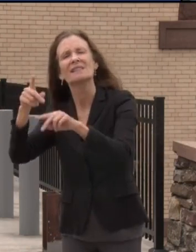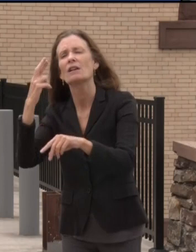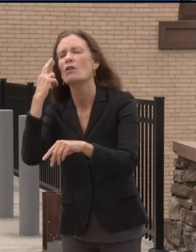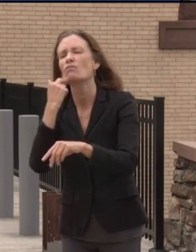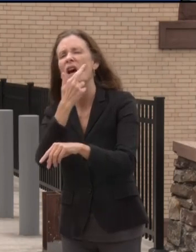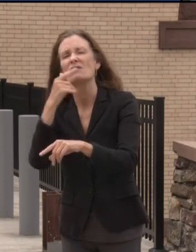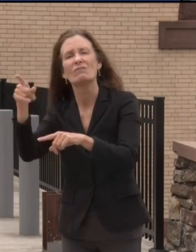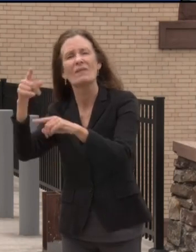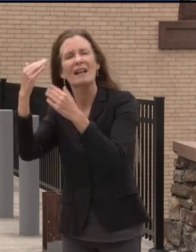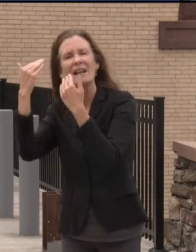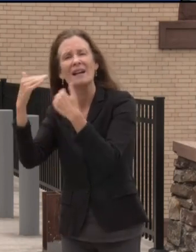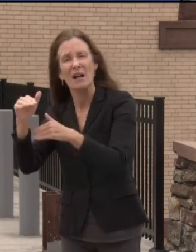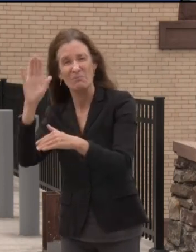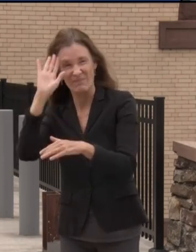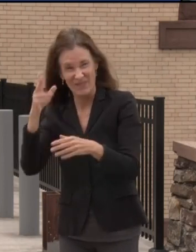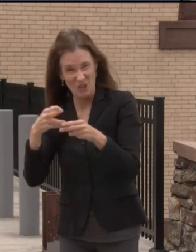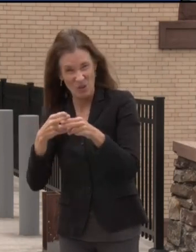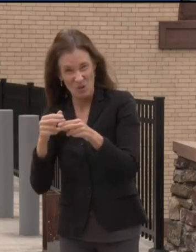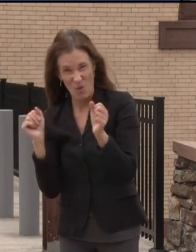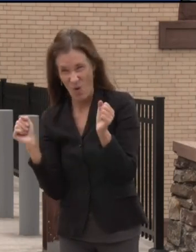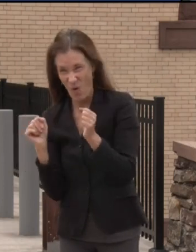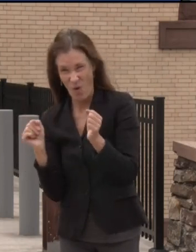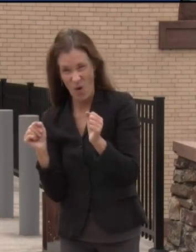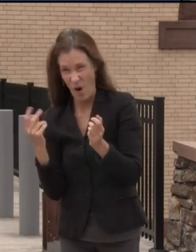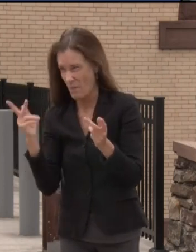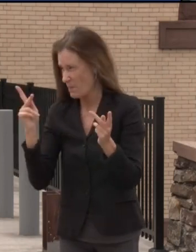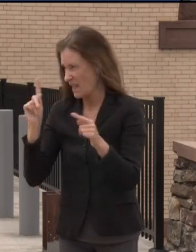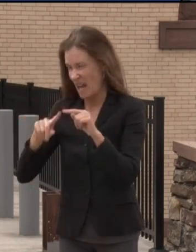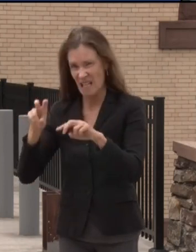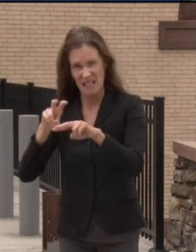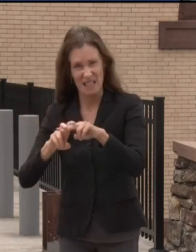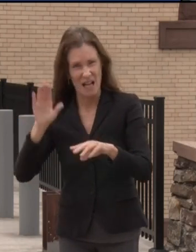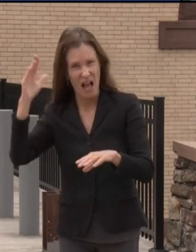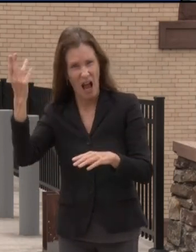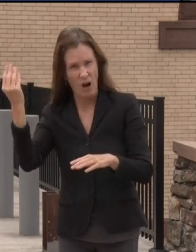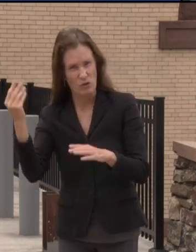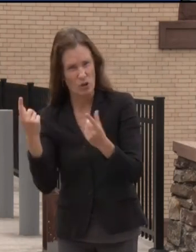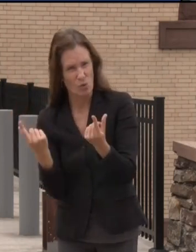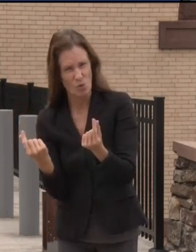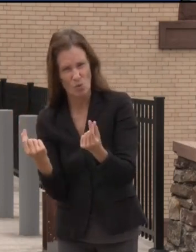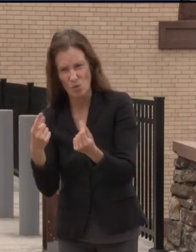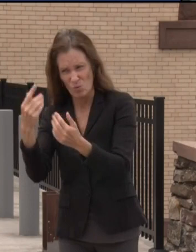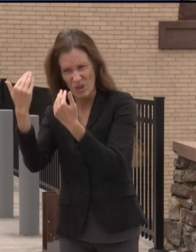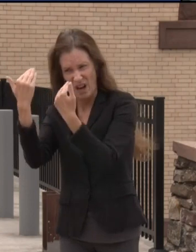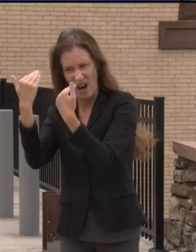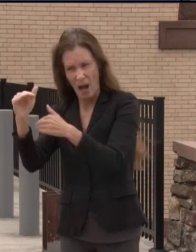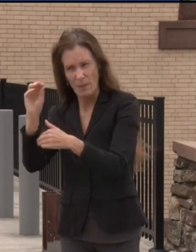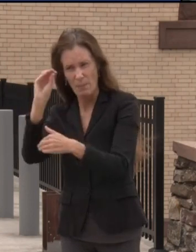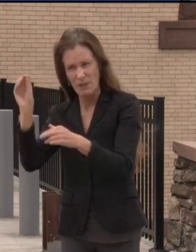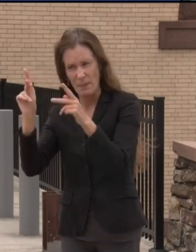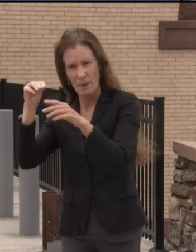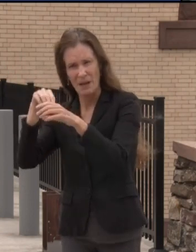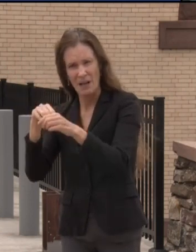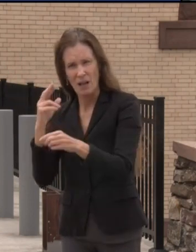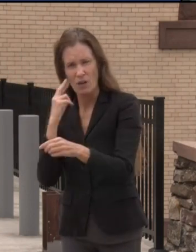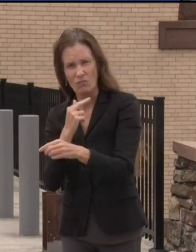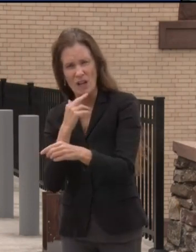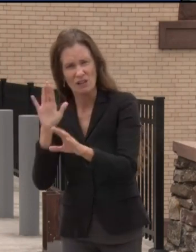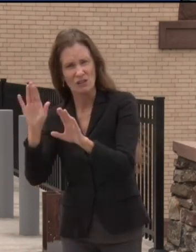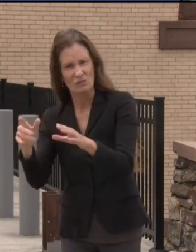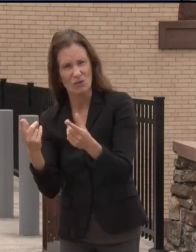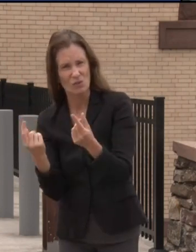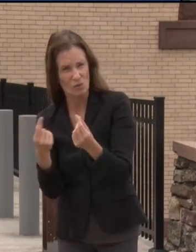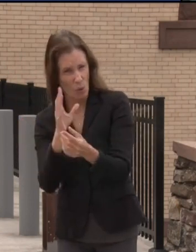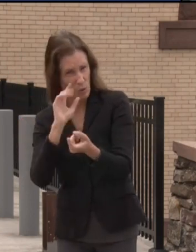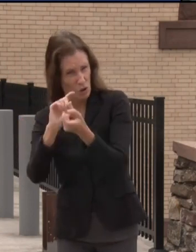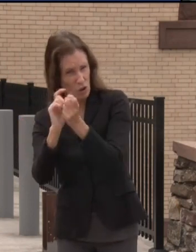they don't have the resources to have people sitting outside. What will it take to loosen that up? Yeah, I want to make sure that Pennsylvania, I think